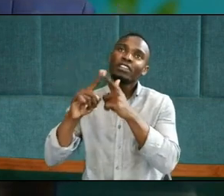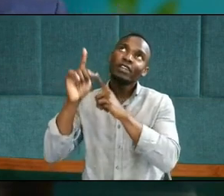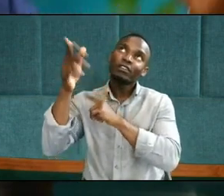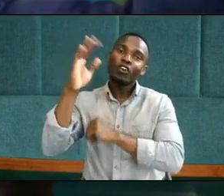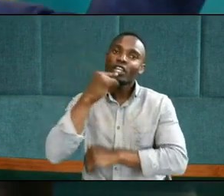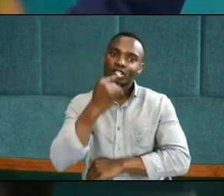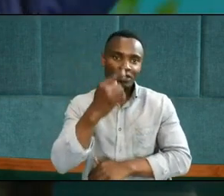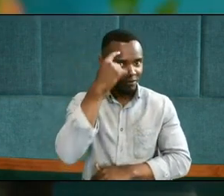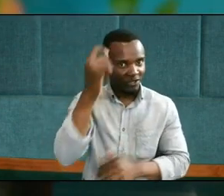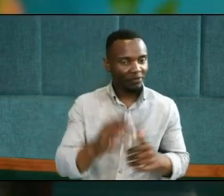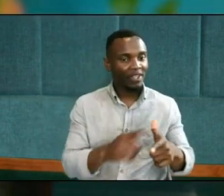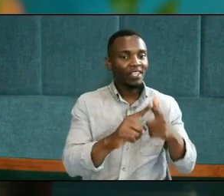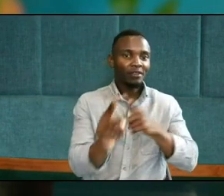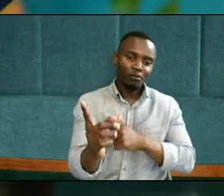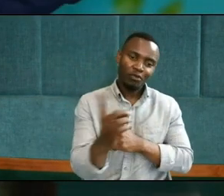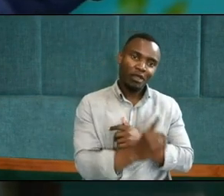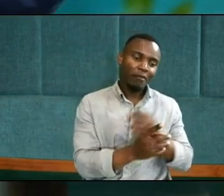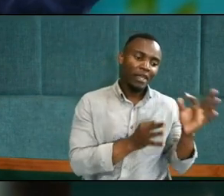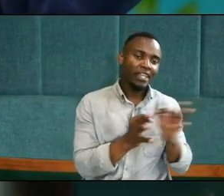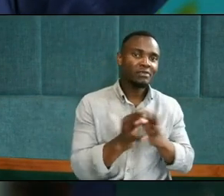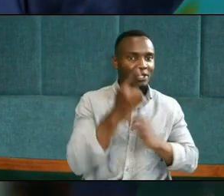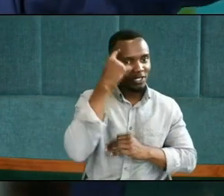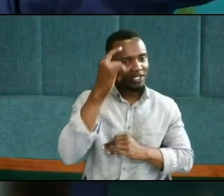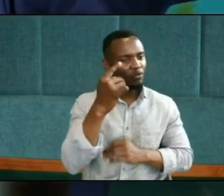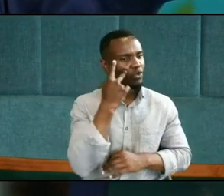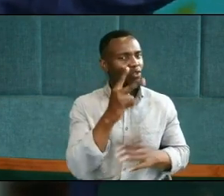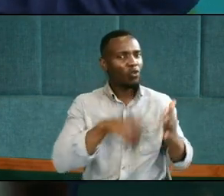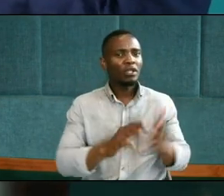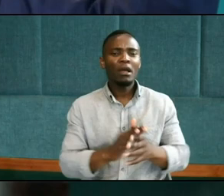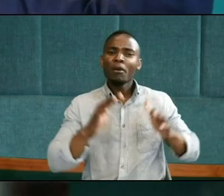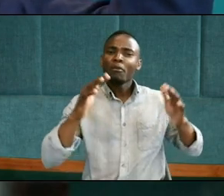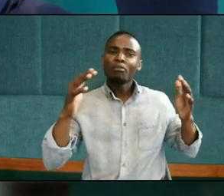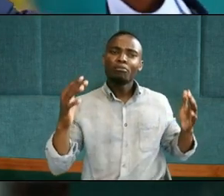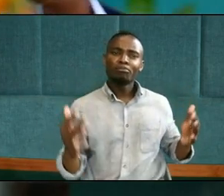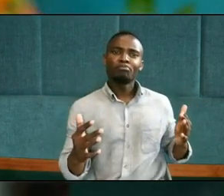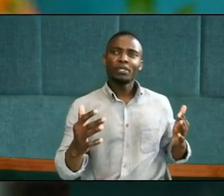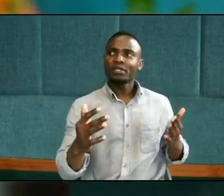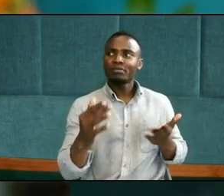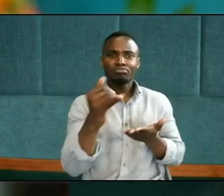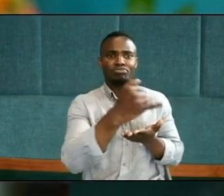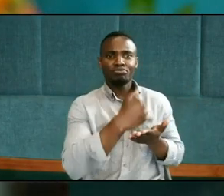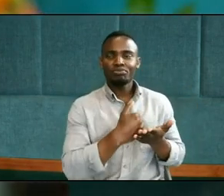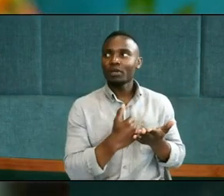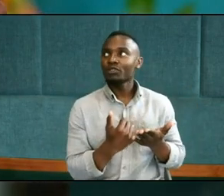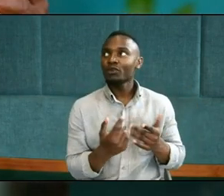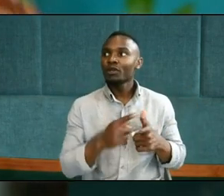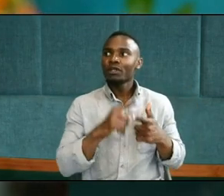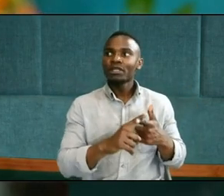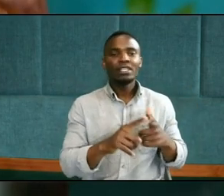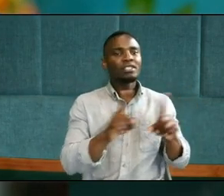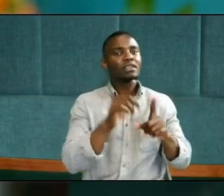king, in your dream you saw a big statue that had a head of gold, chest and silver,